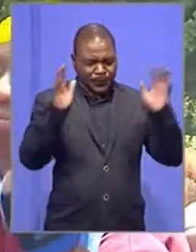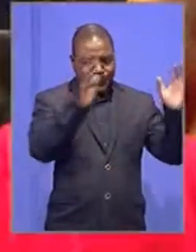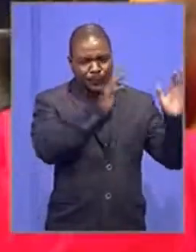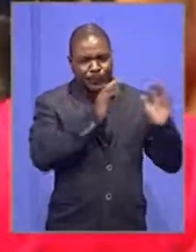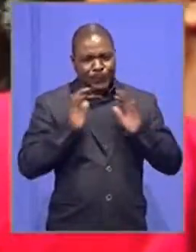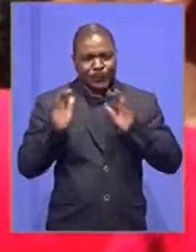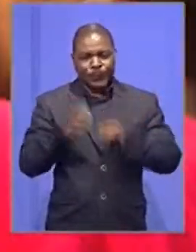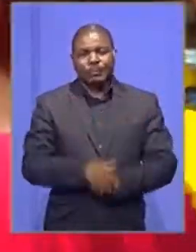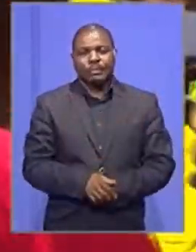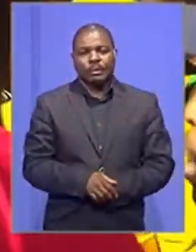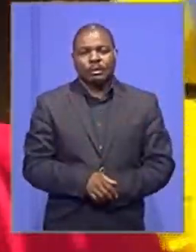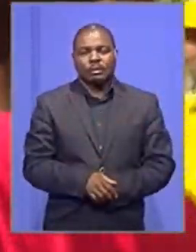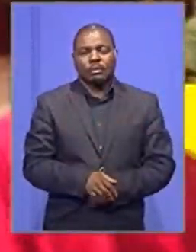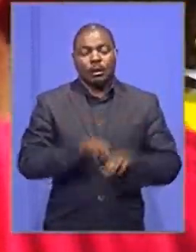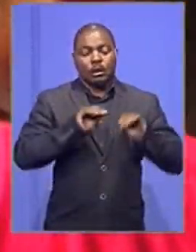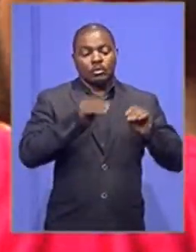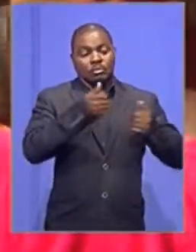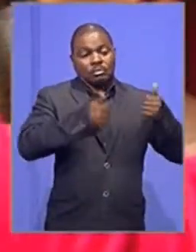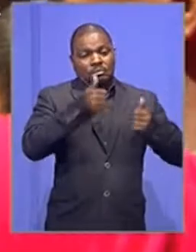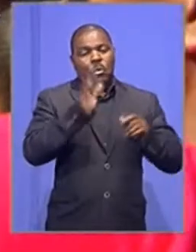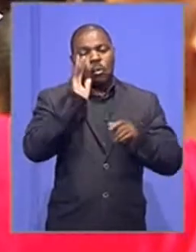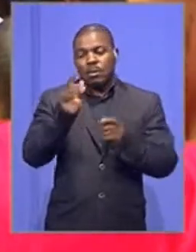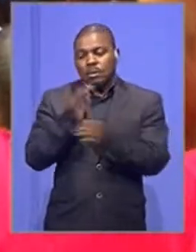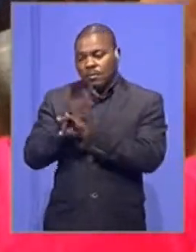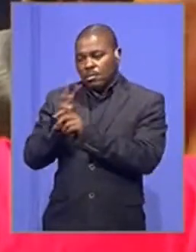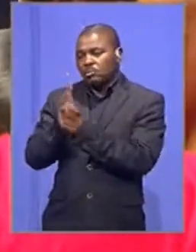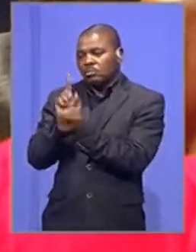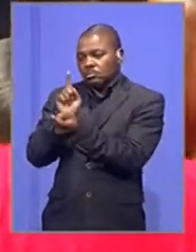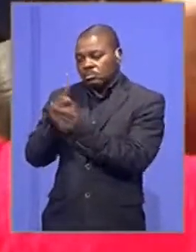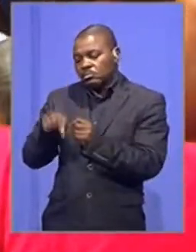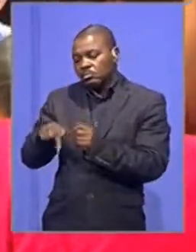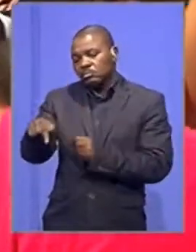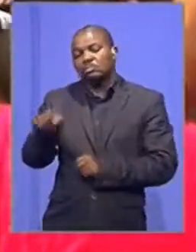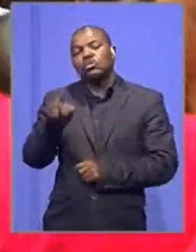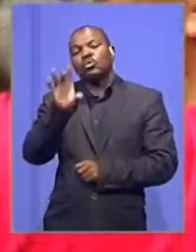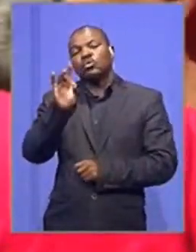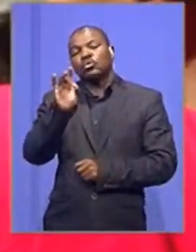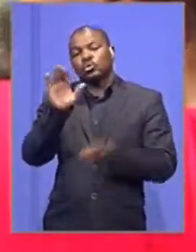Bahlankedi ba Thuto ba tla kopana le batswadi ka Labobedi mantšiboa.